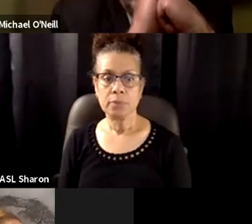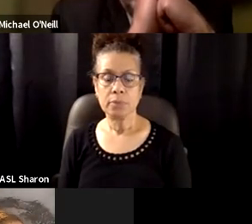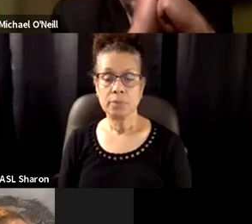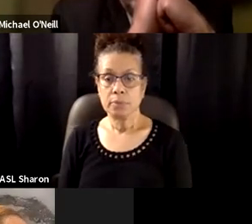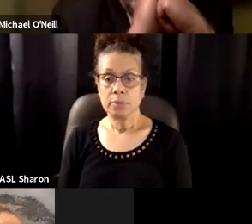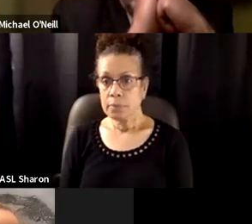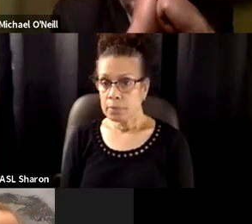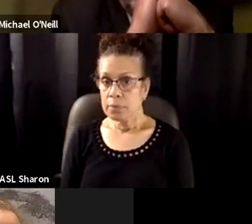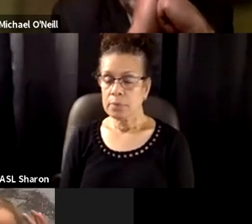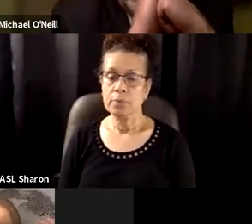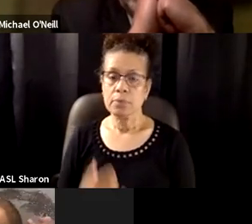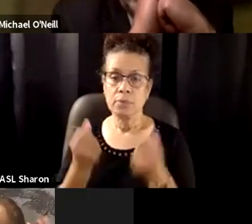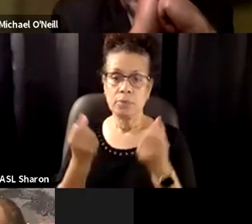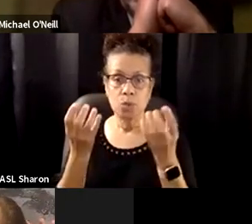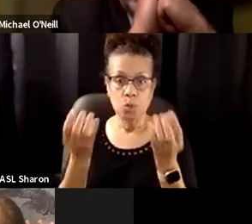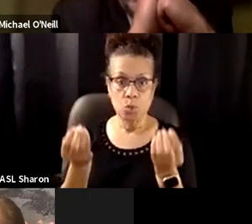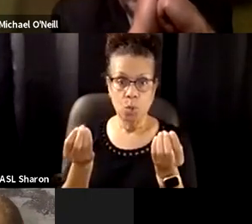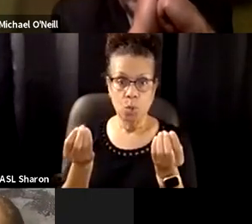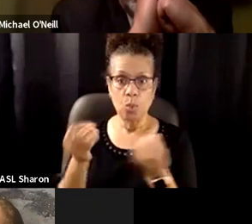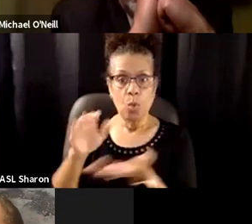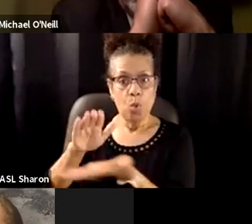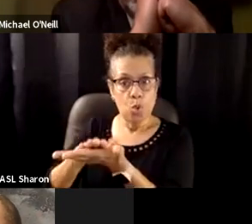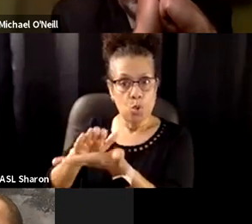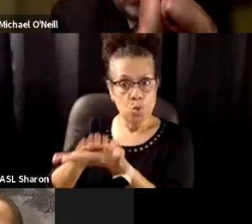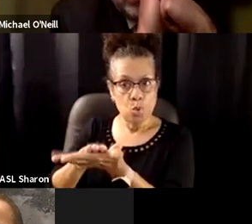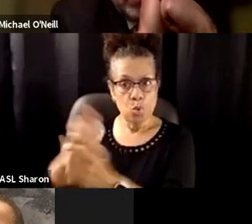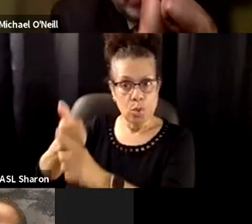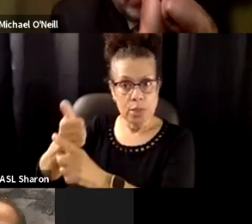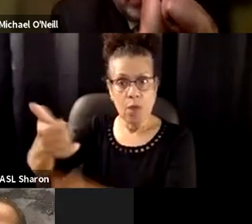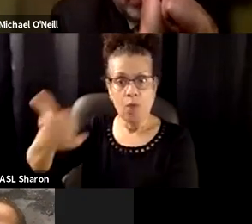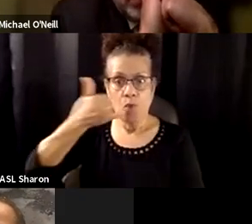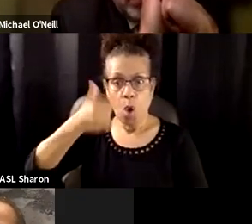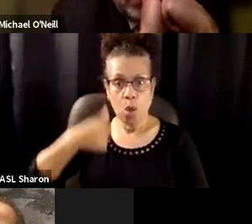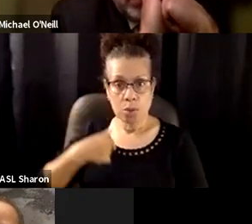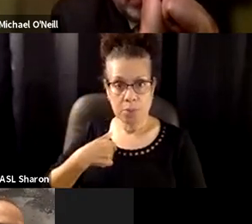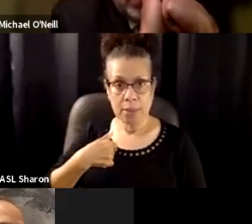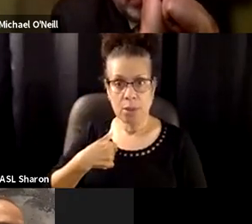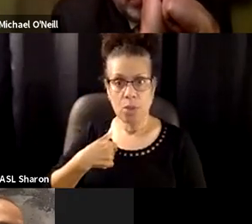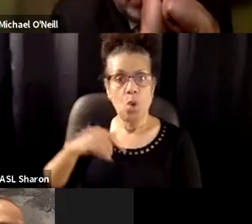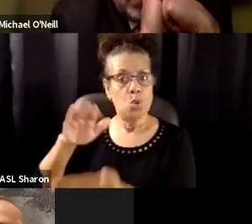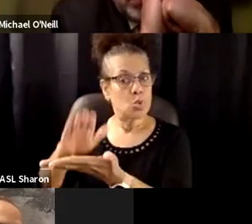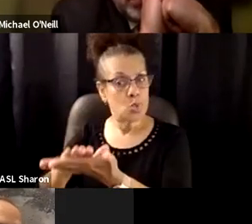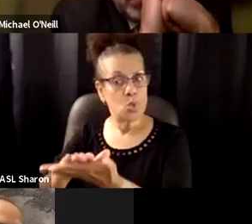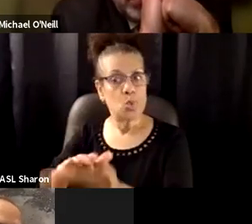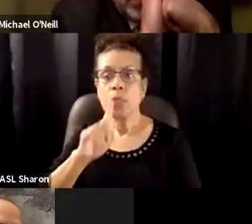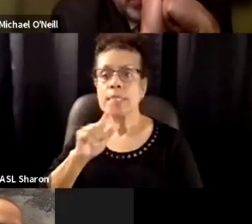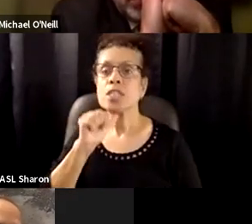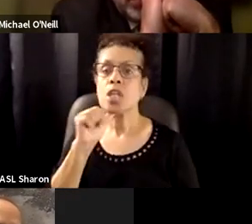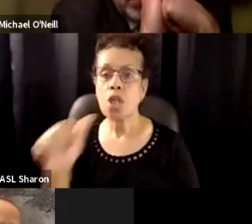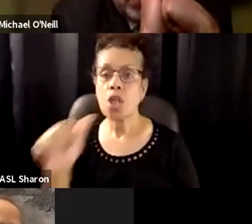so they uh the school calls me back and they tell me that the school is not responsible for